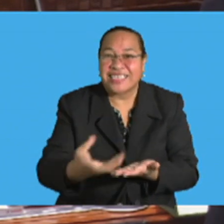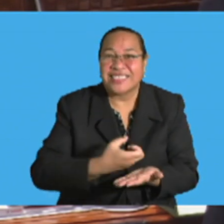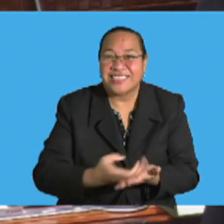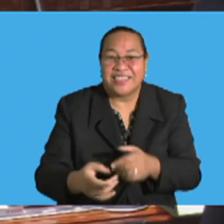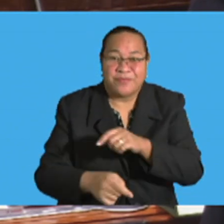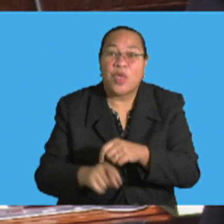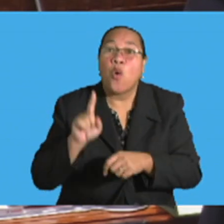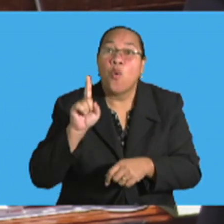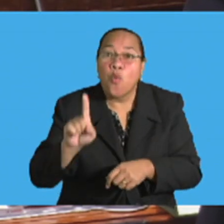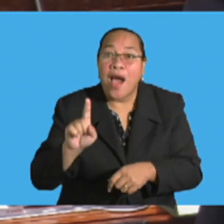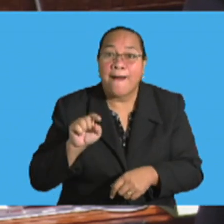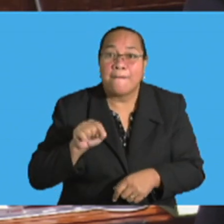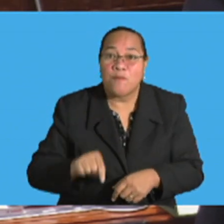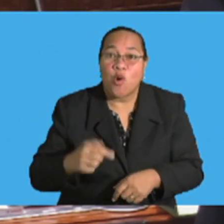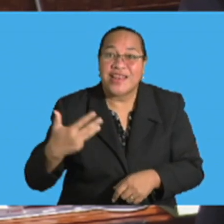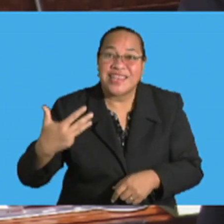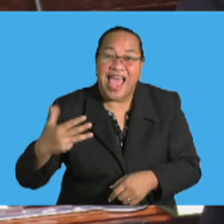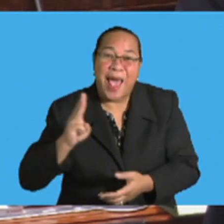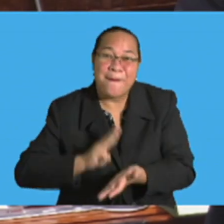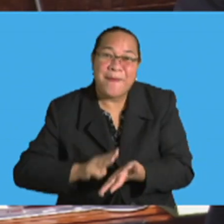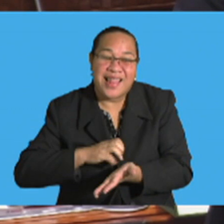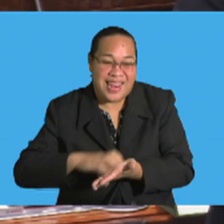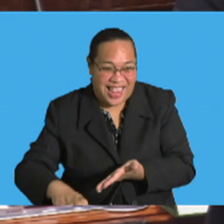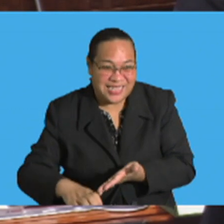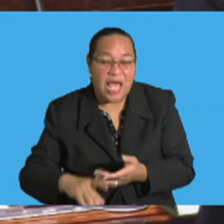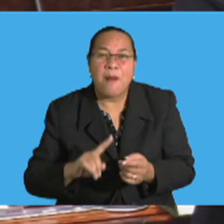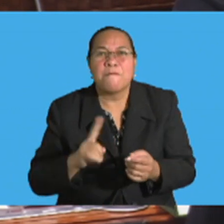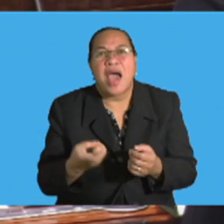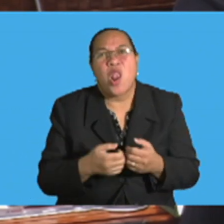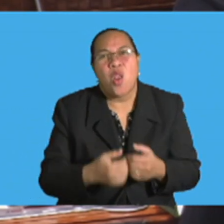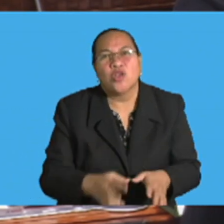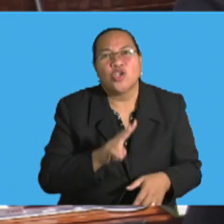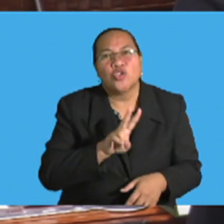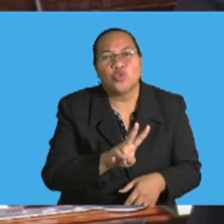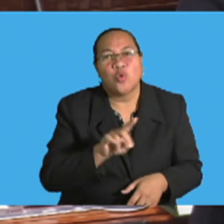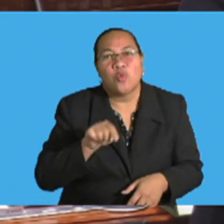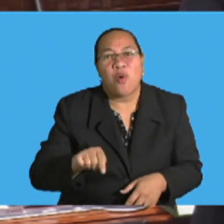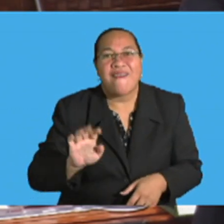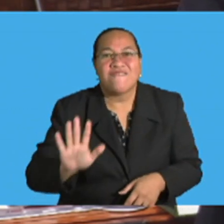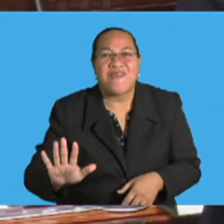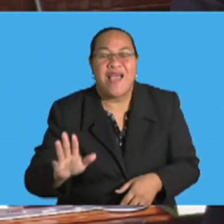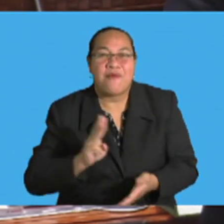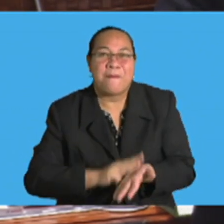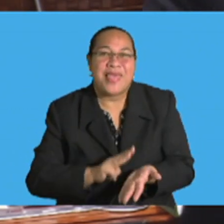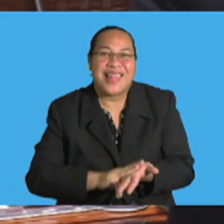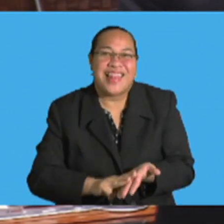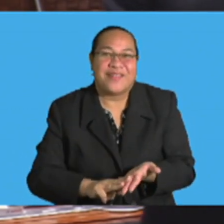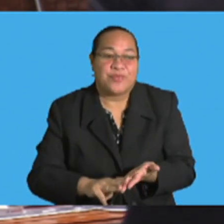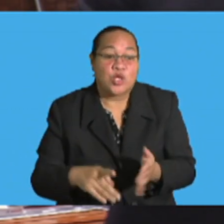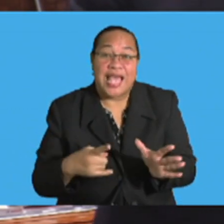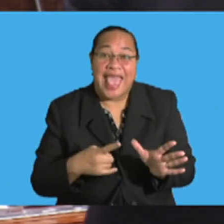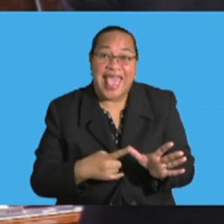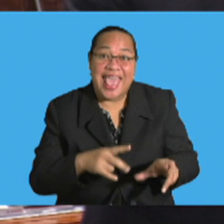1.9 million in 2016. The net operating loss was 2.5 million. So in other words, the AFL